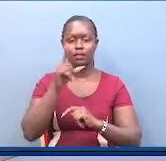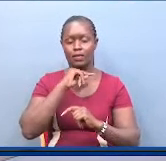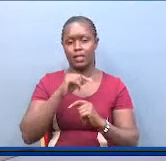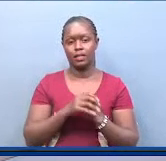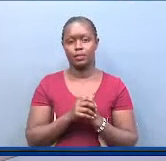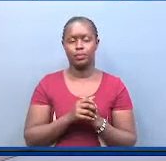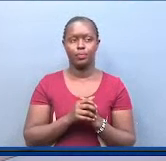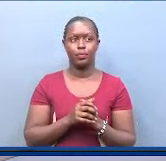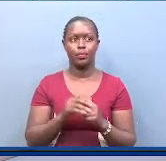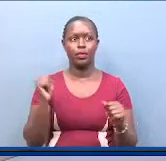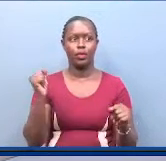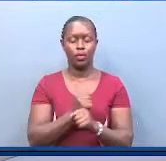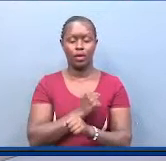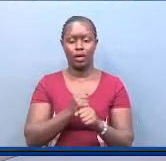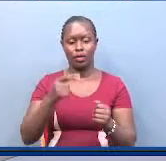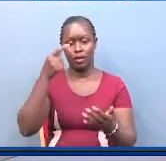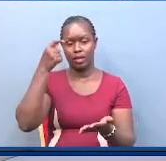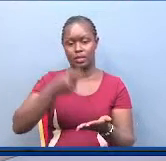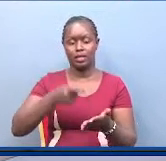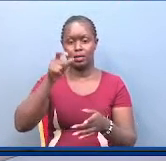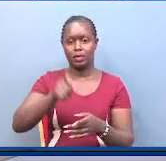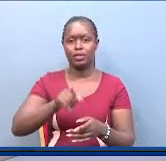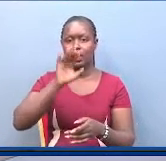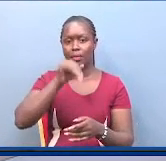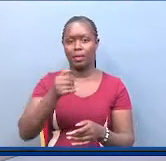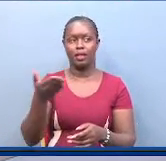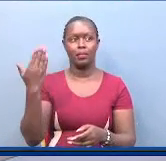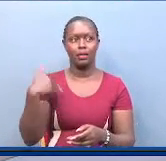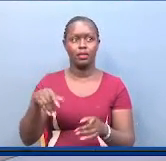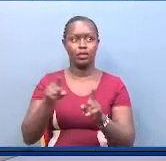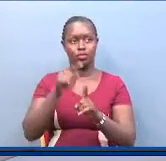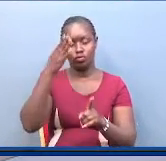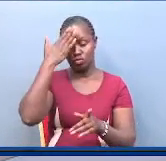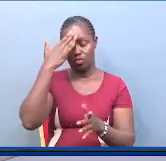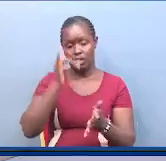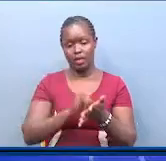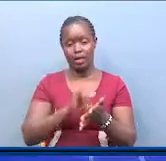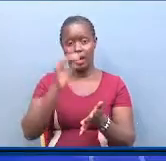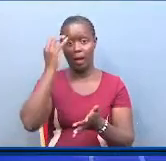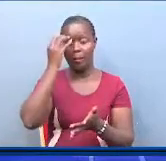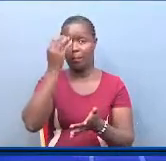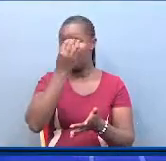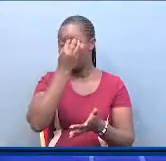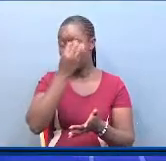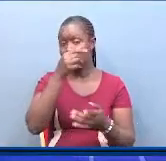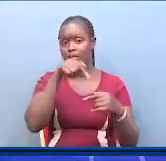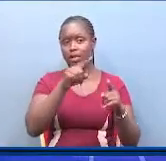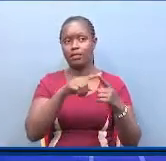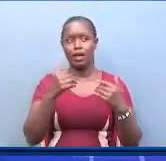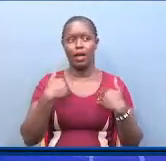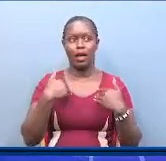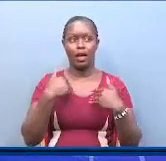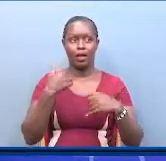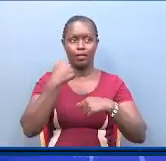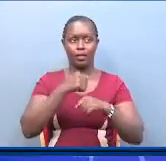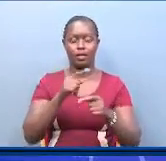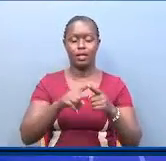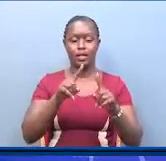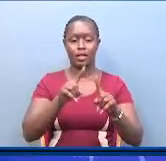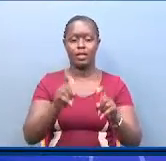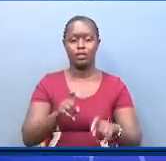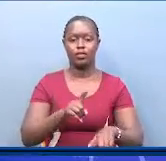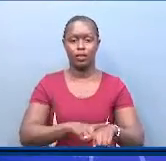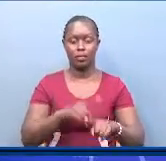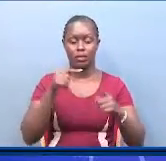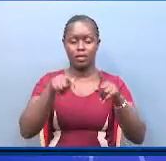see, you cannot judge somebody by the past. And we all know that. Martha Karua has stood the test of time. She has